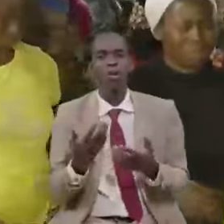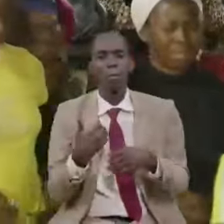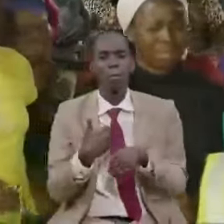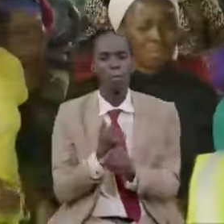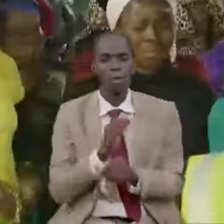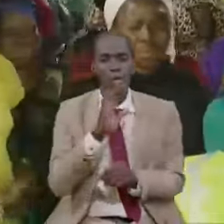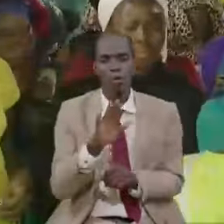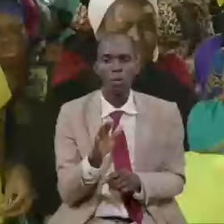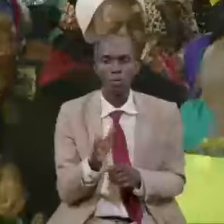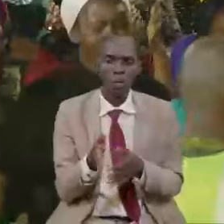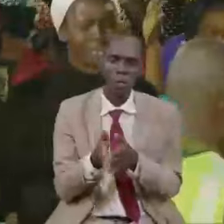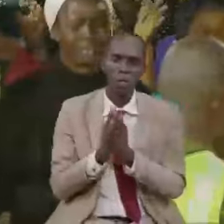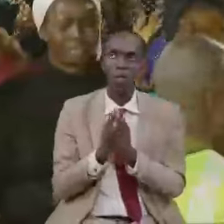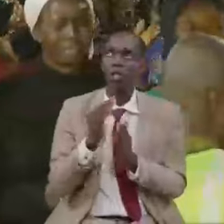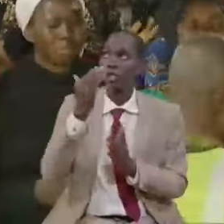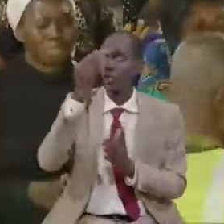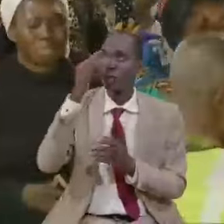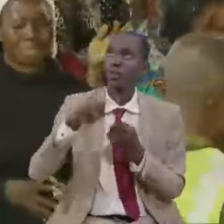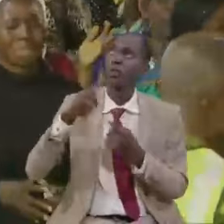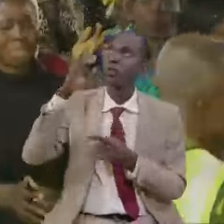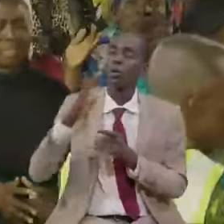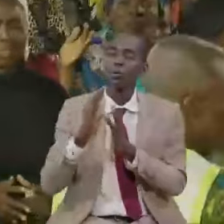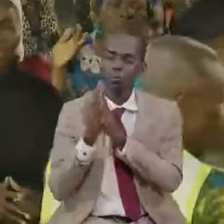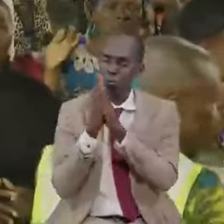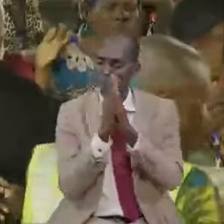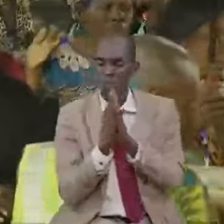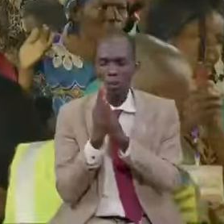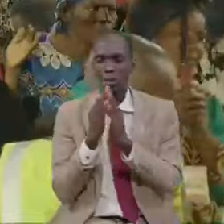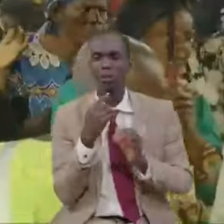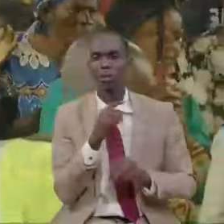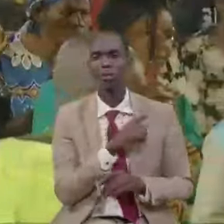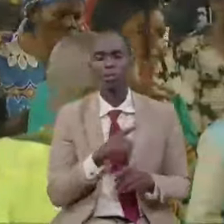Let God hear your voice. Counselors, tidy up.